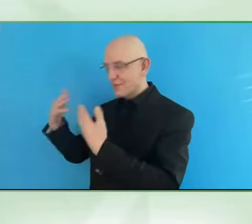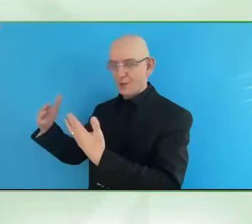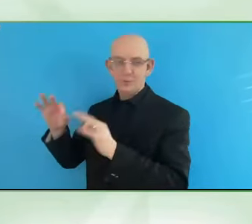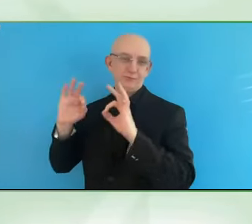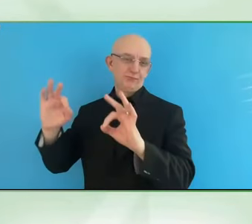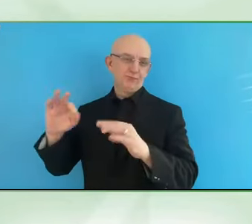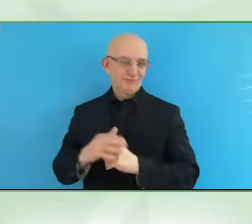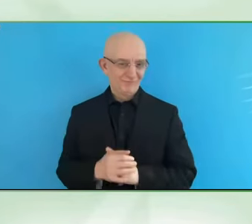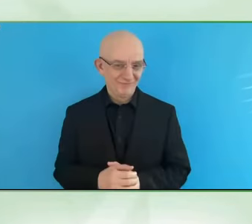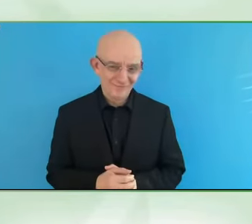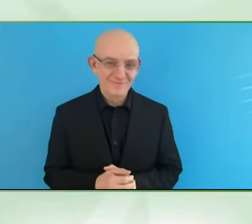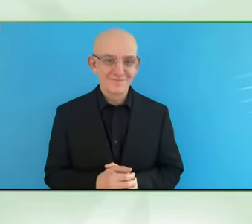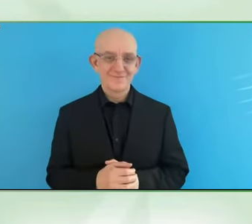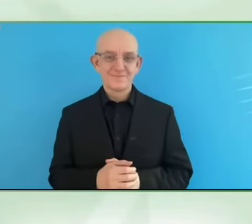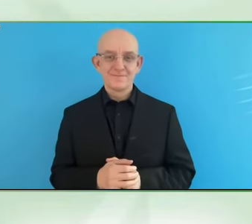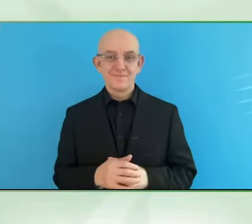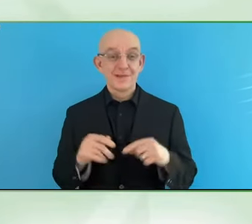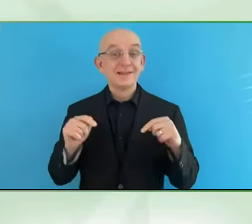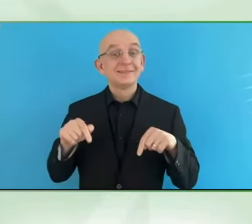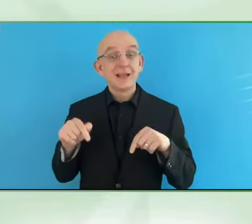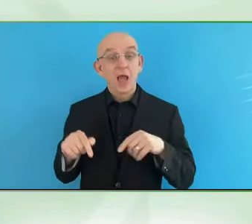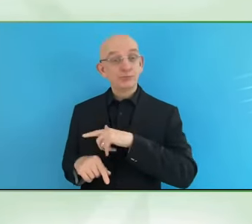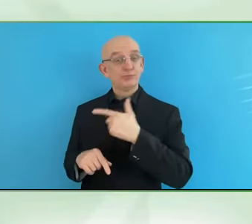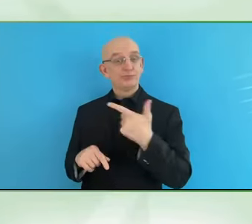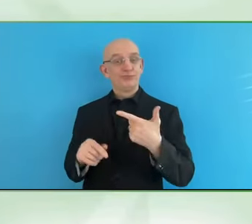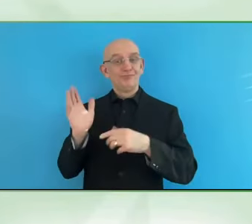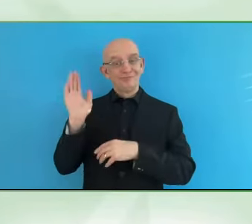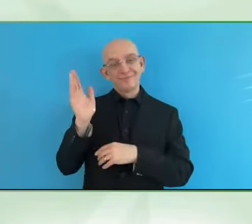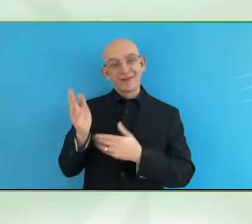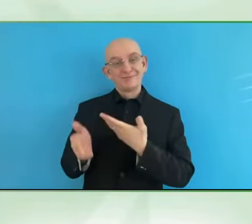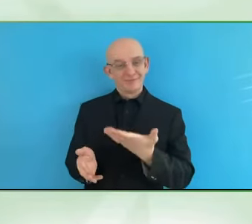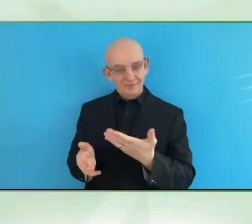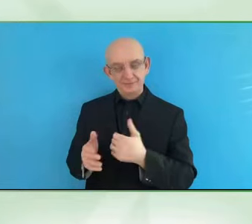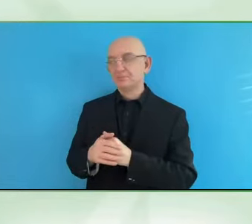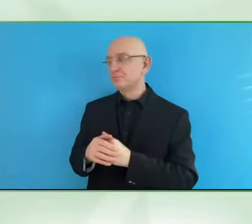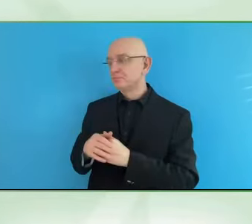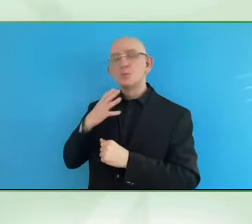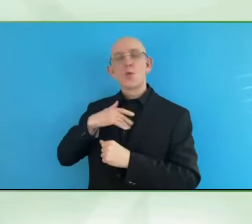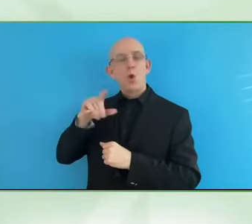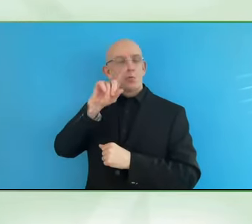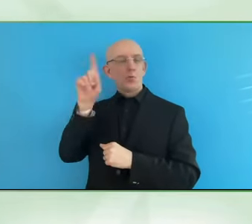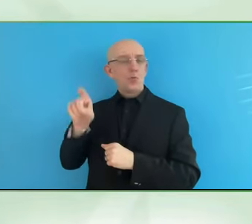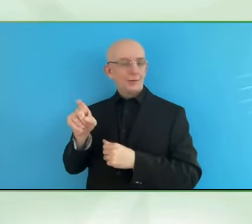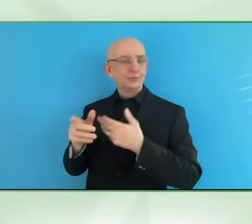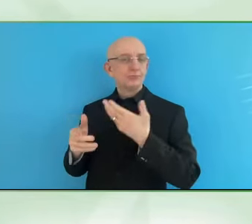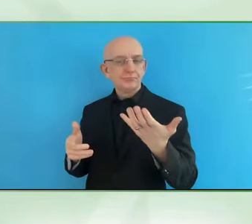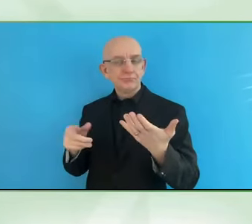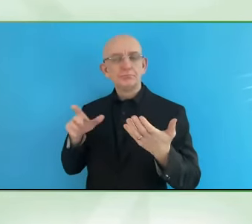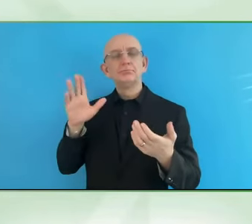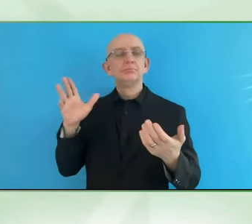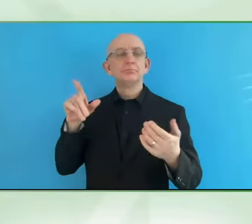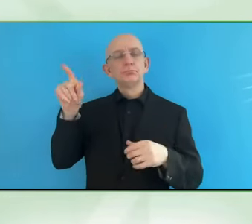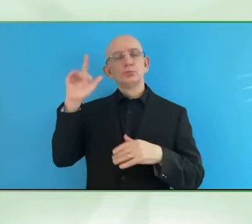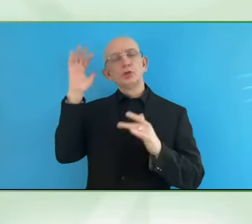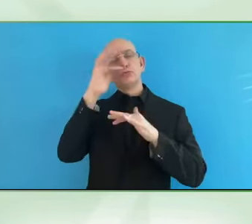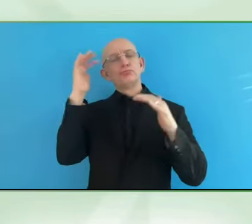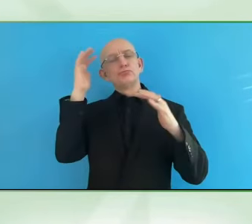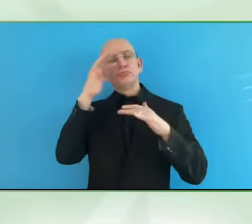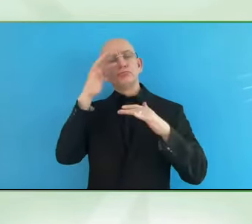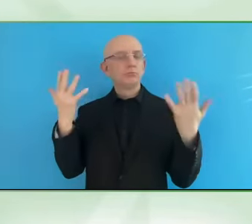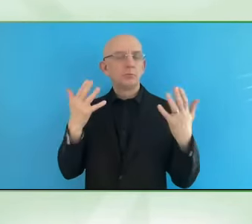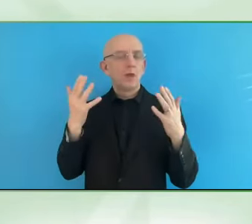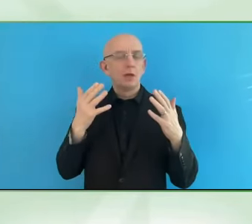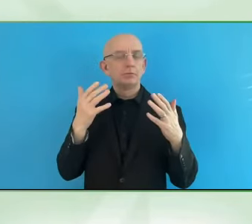important principles and criteria for making a change in society through